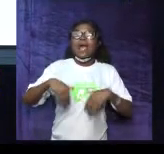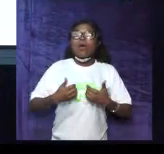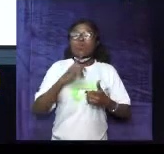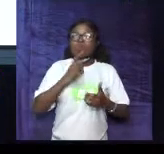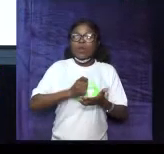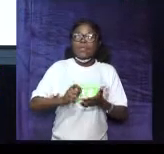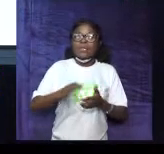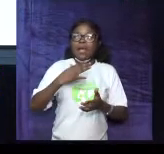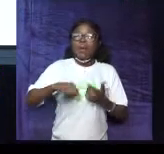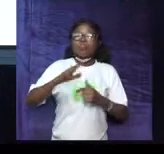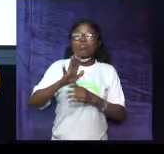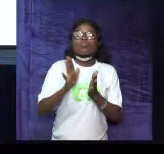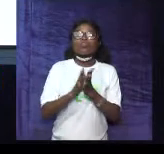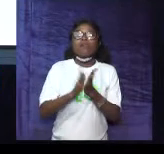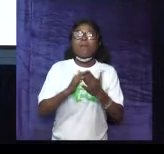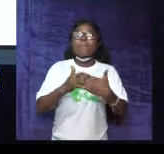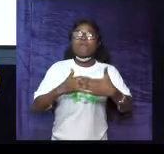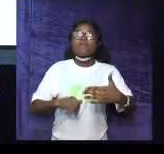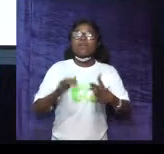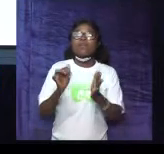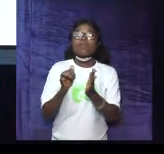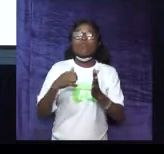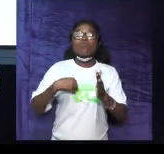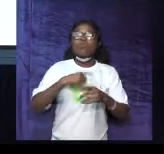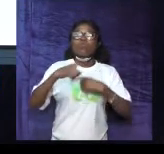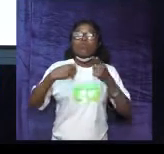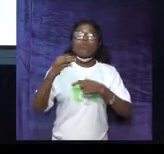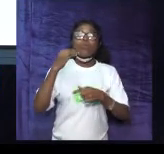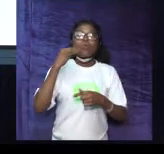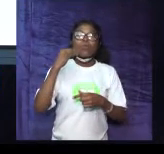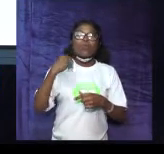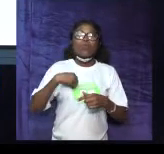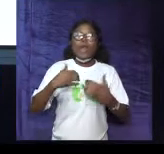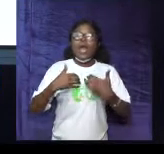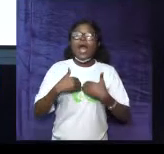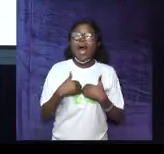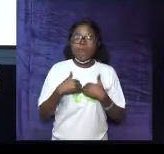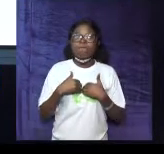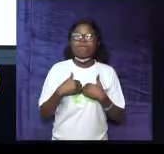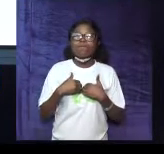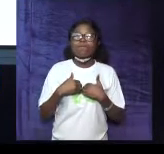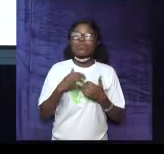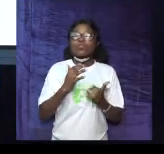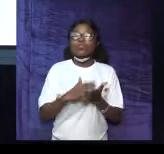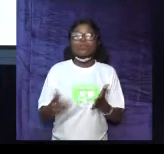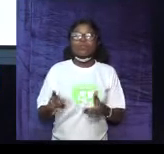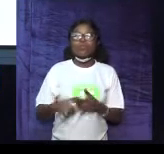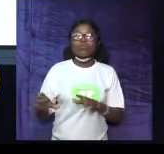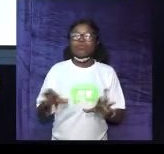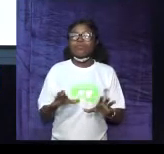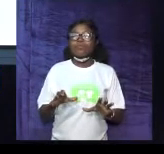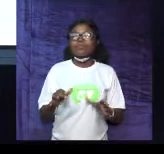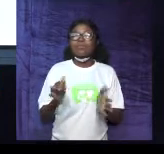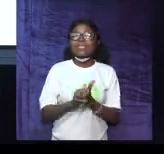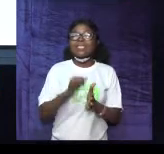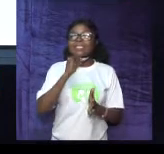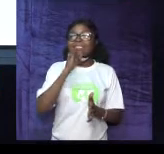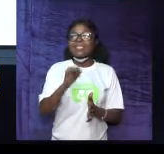school. Yes. Before we go, we have one symbolic thing to